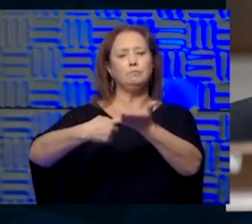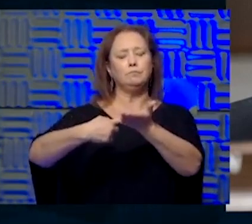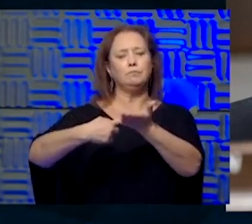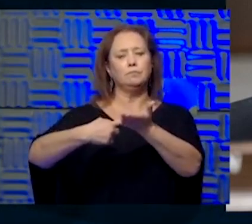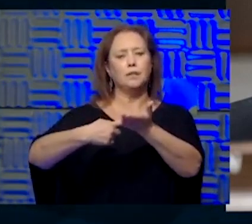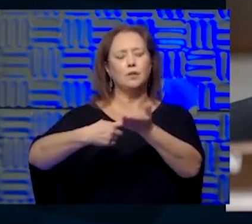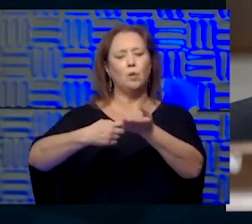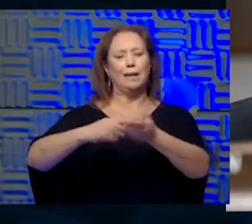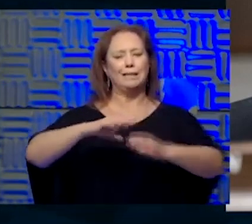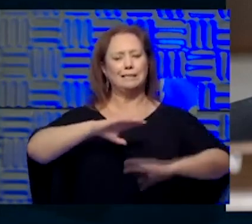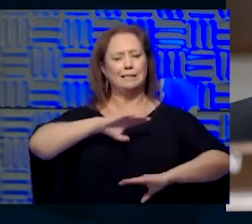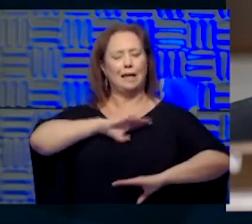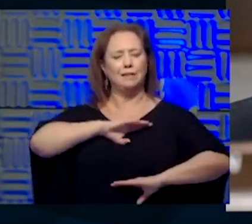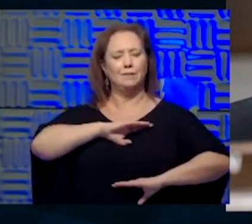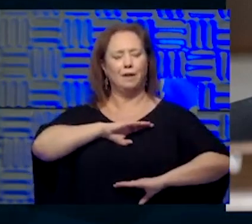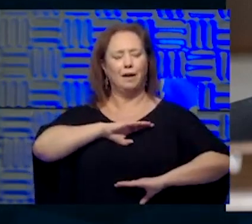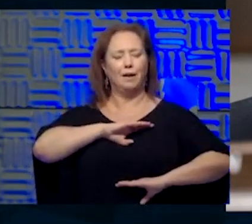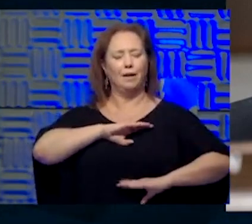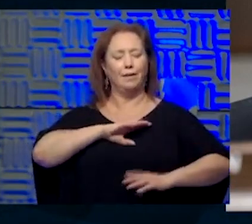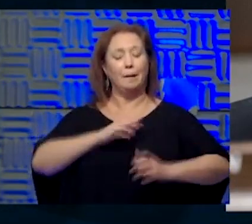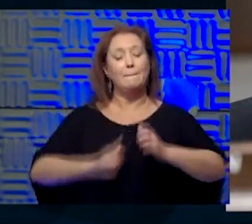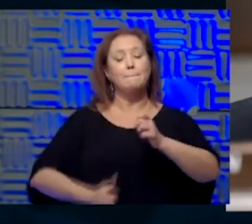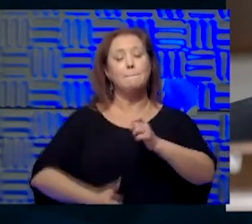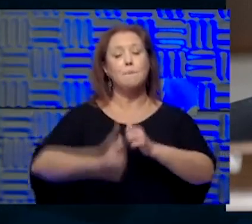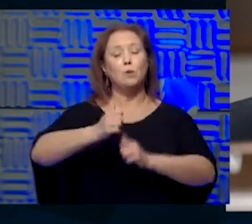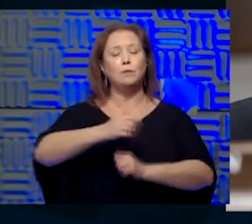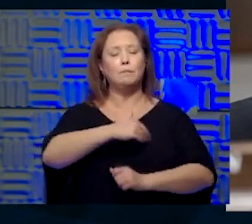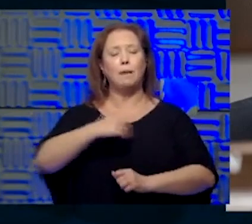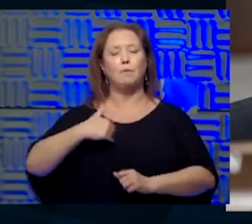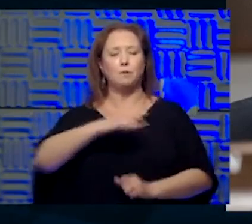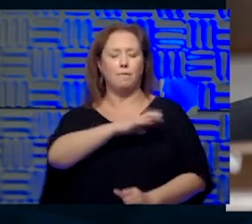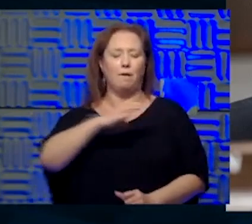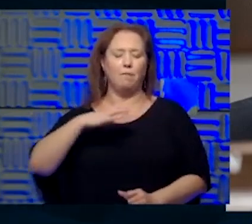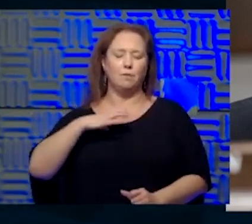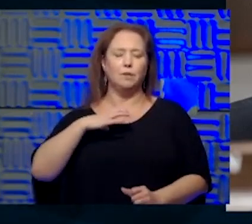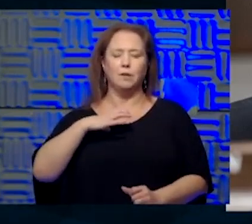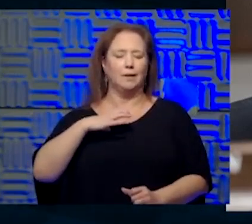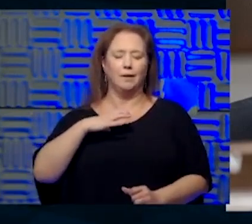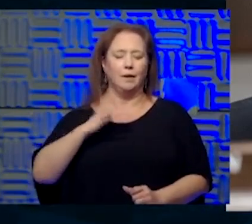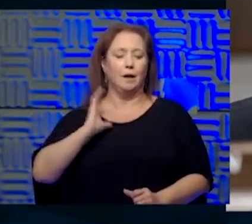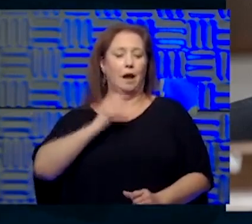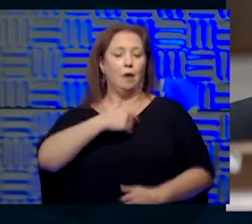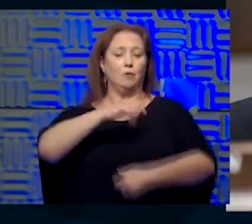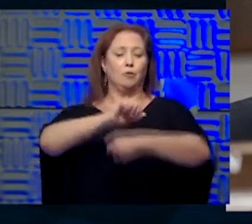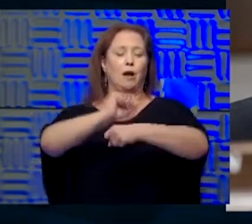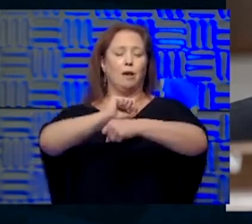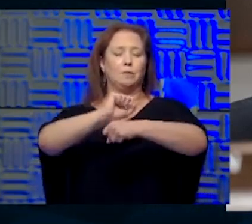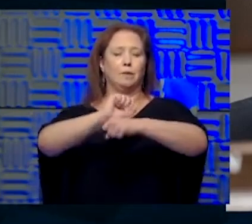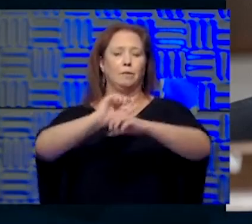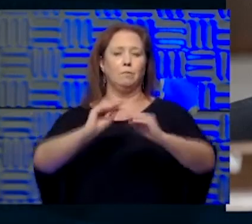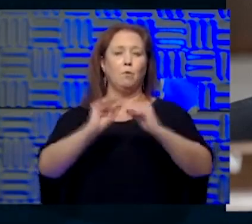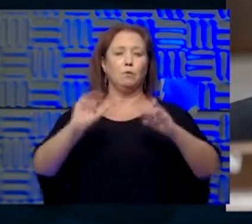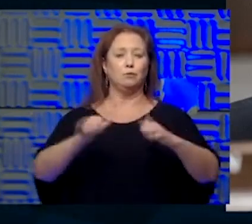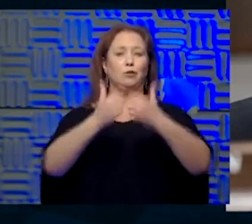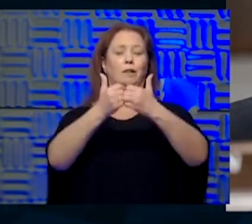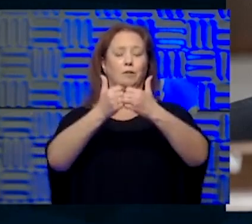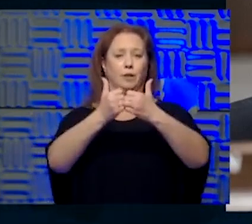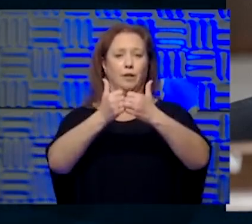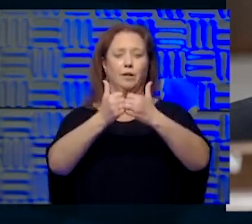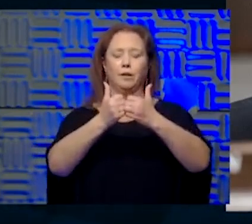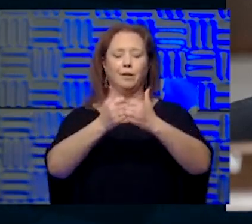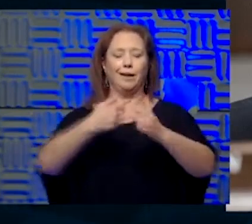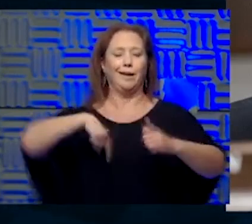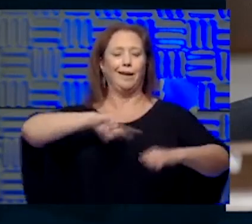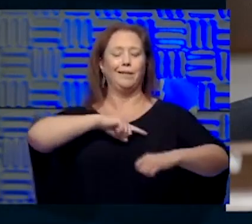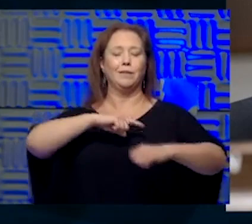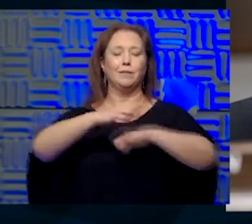that's satisfactory to a majority of members of Congress, our jobs become more difficult at a time in which the country's already pretty